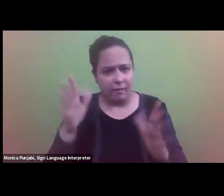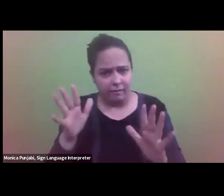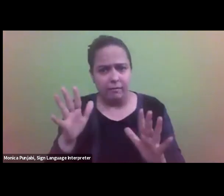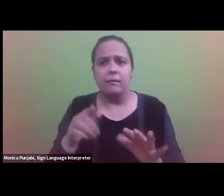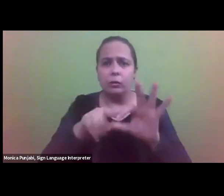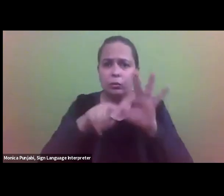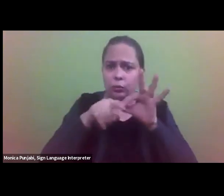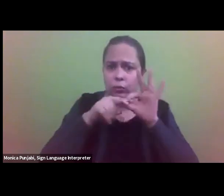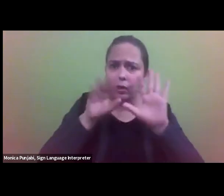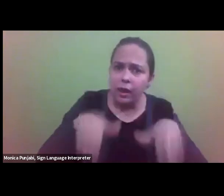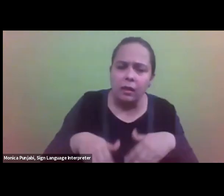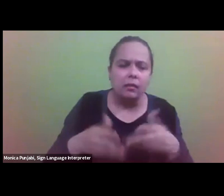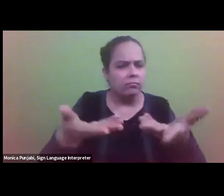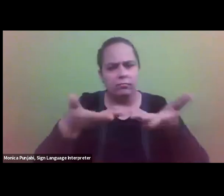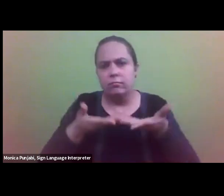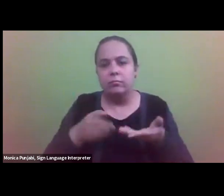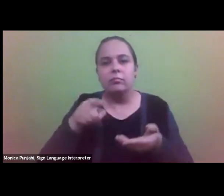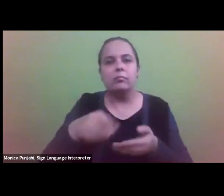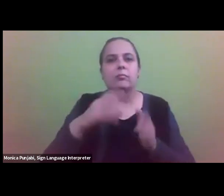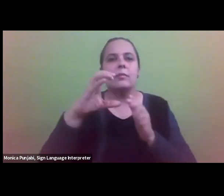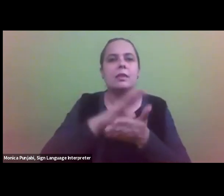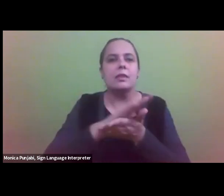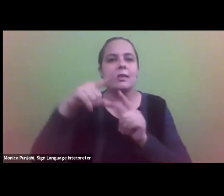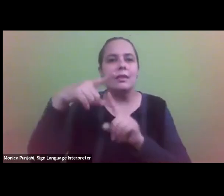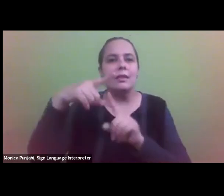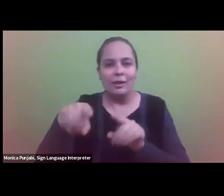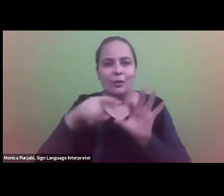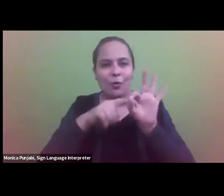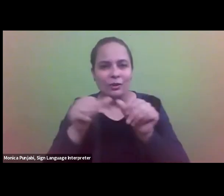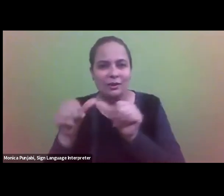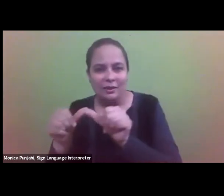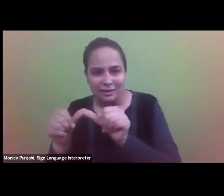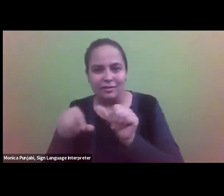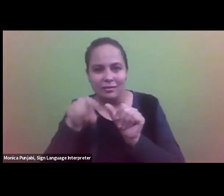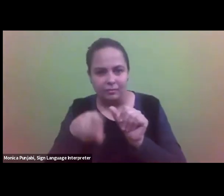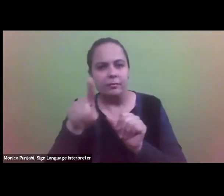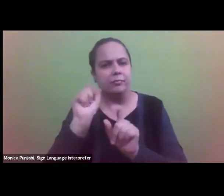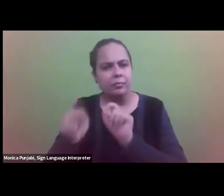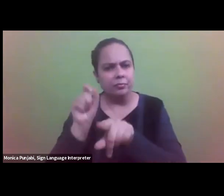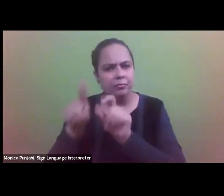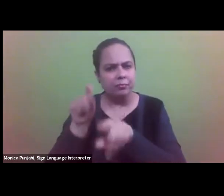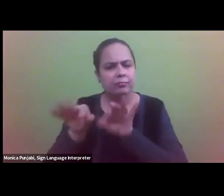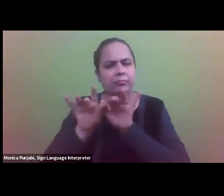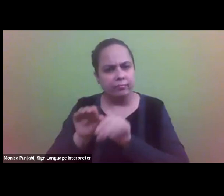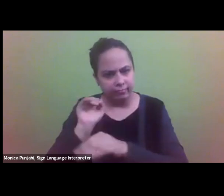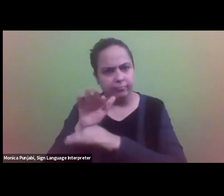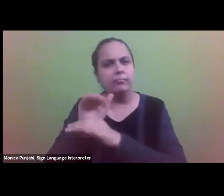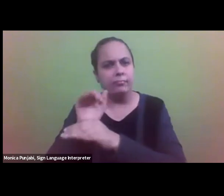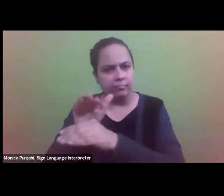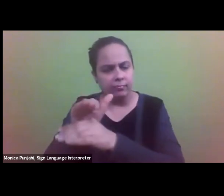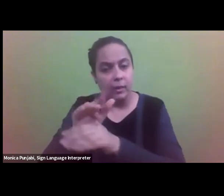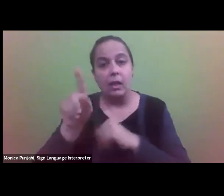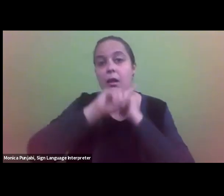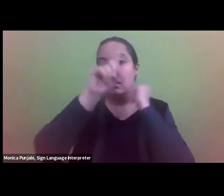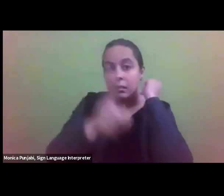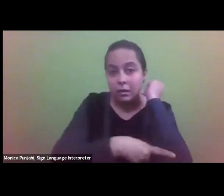ahead and ask questions of our panelists. We will be curating them and put those in the Q&A box for our use during the last half an